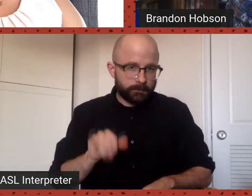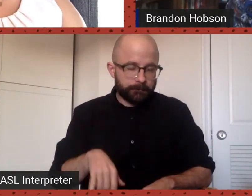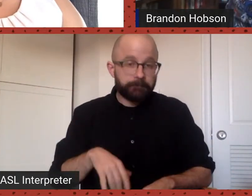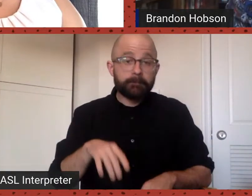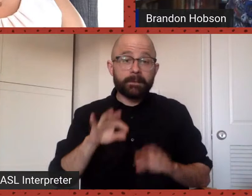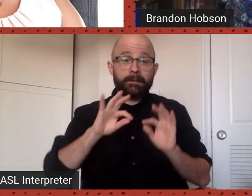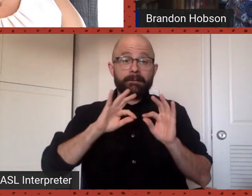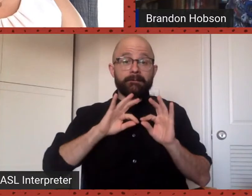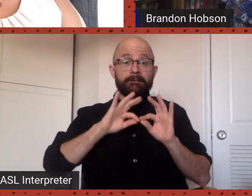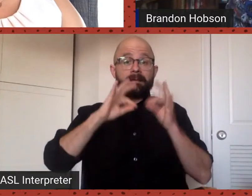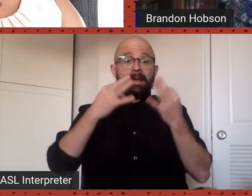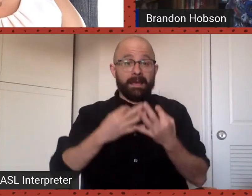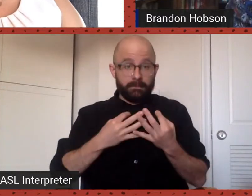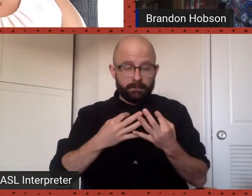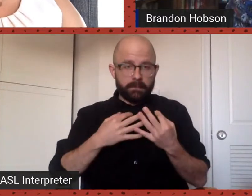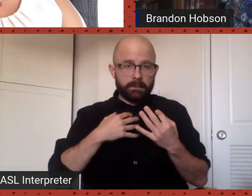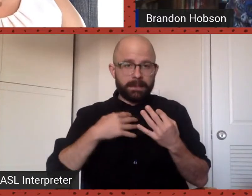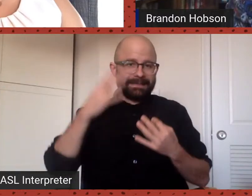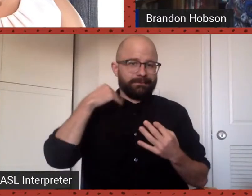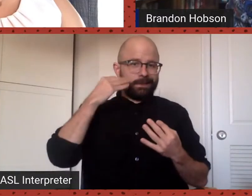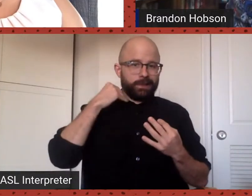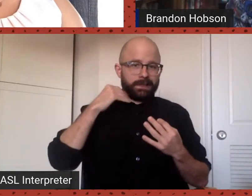family has dealt with police violence,